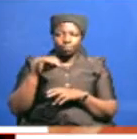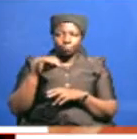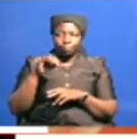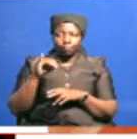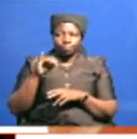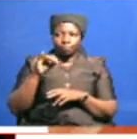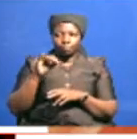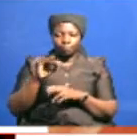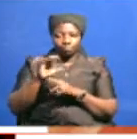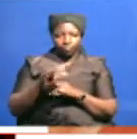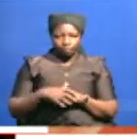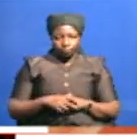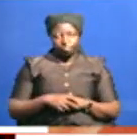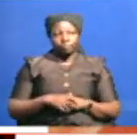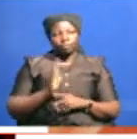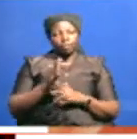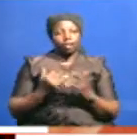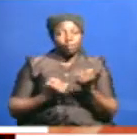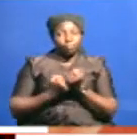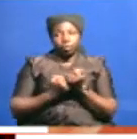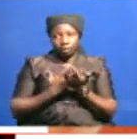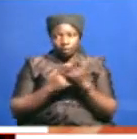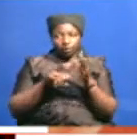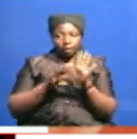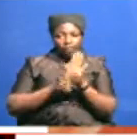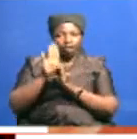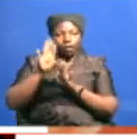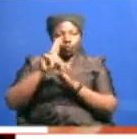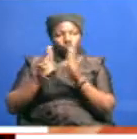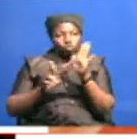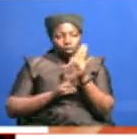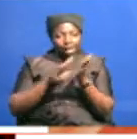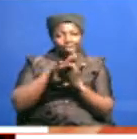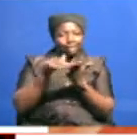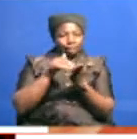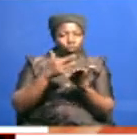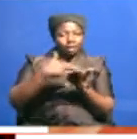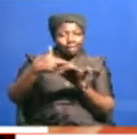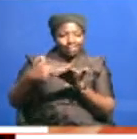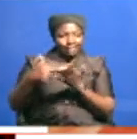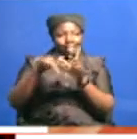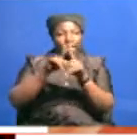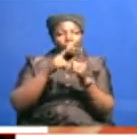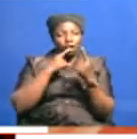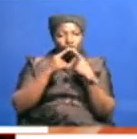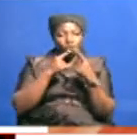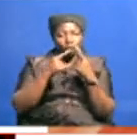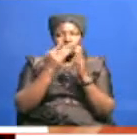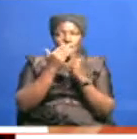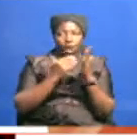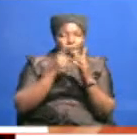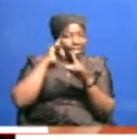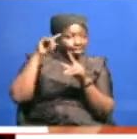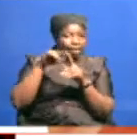and among others, the development of a regulatory framework, a central registry and a dialogue series targeting